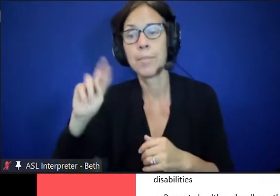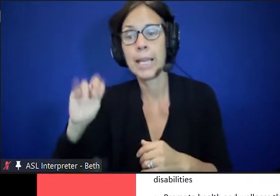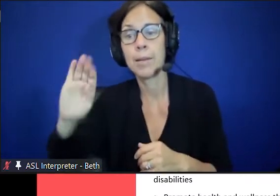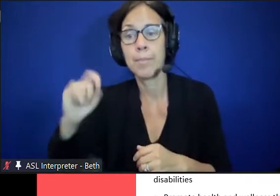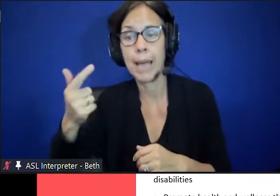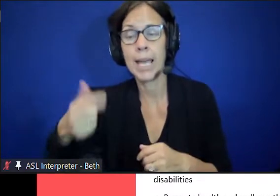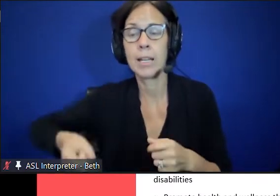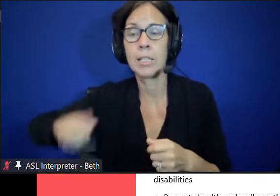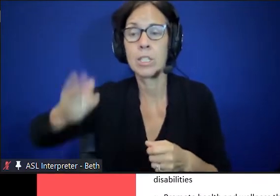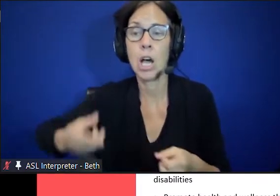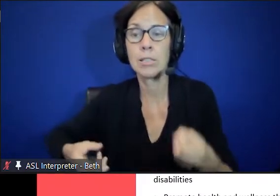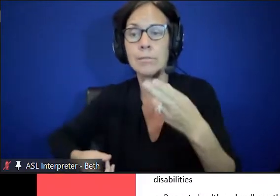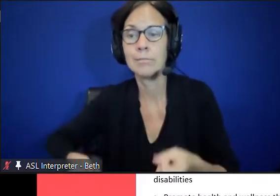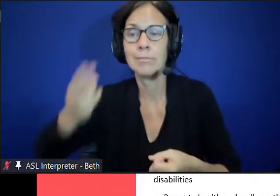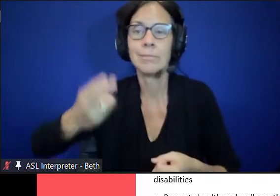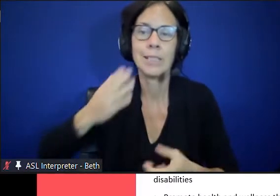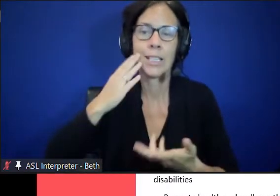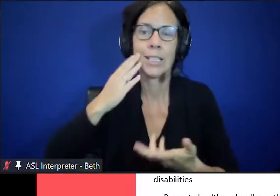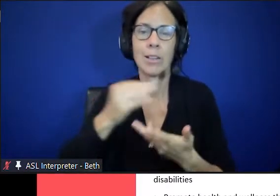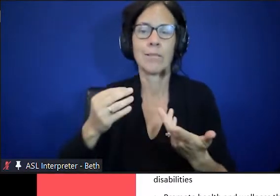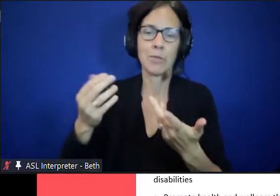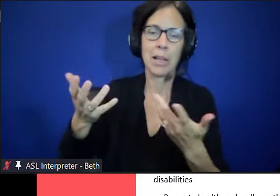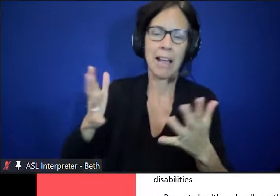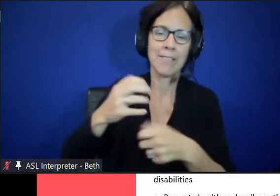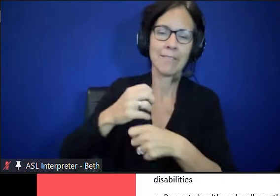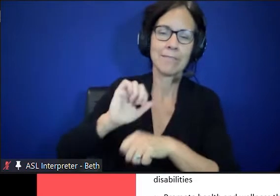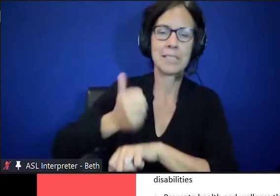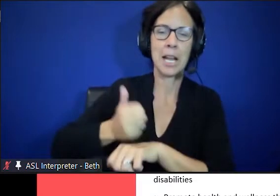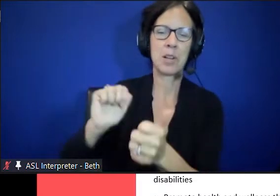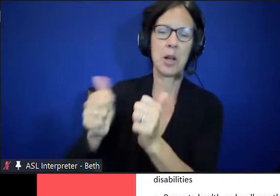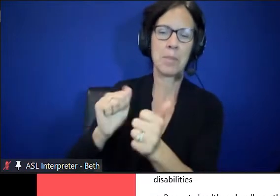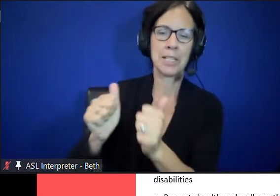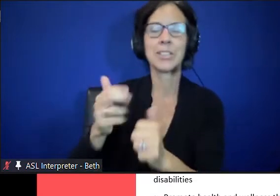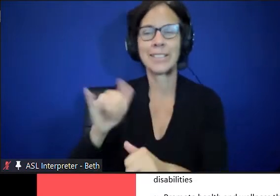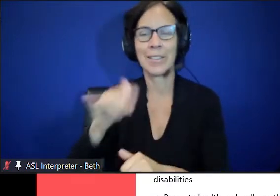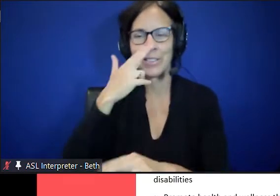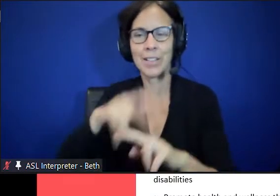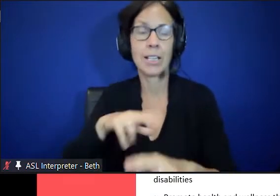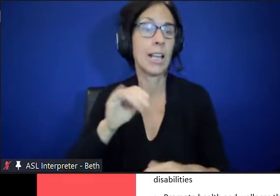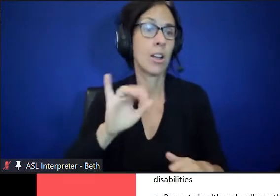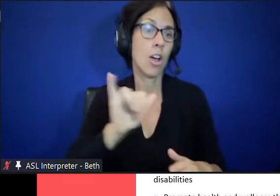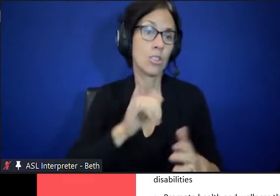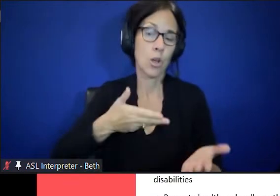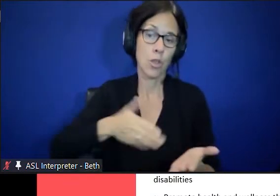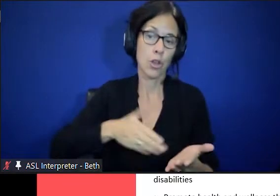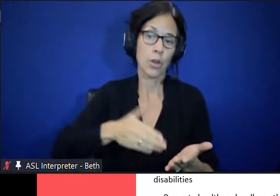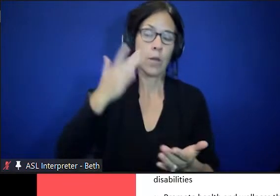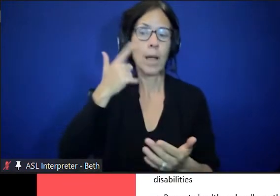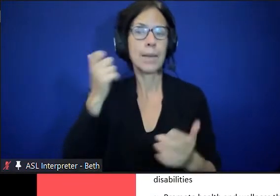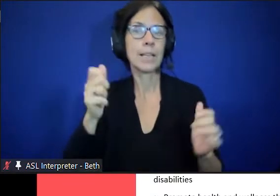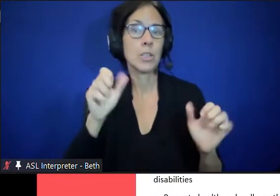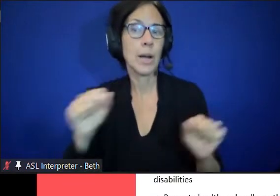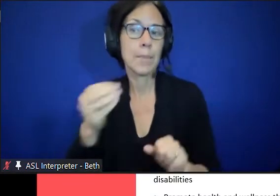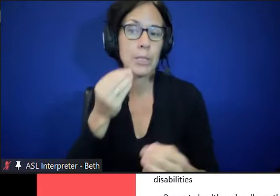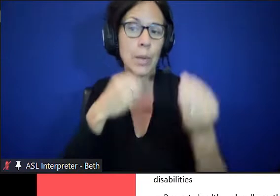They're really excited to like have fun, and we kind of made it a little competition too, so that was really fun. I would also say the cooking, because you got to eat something at